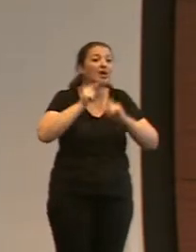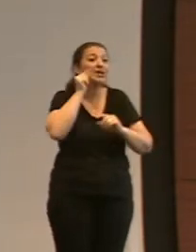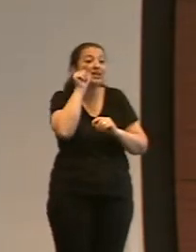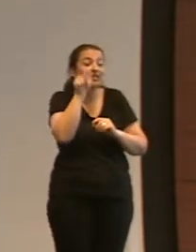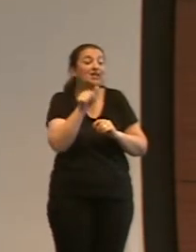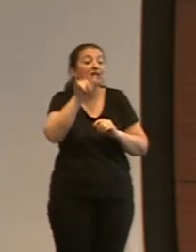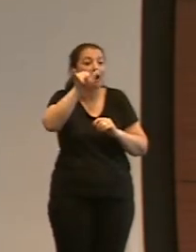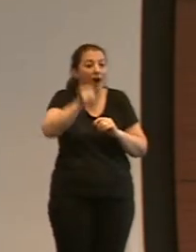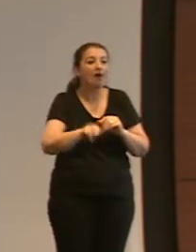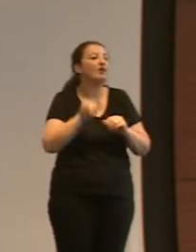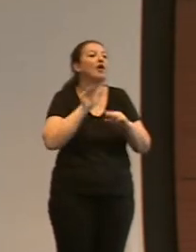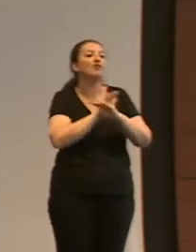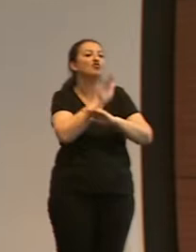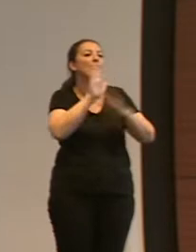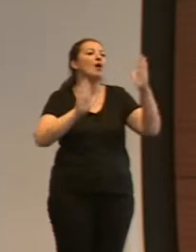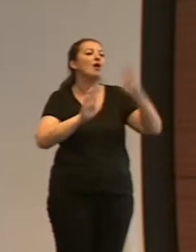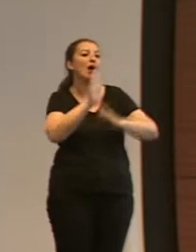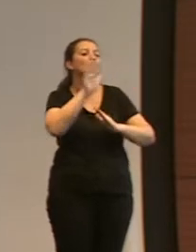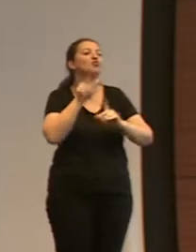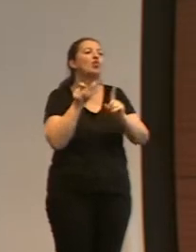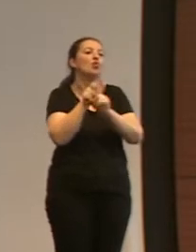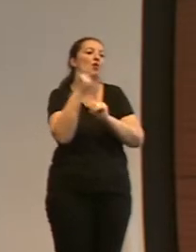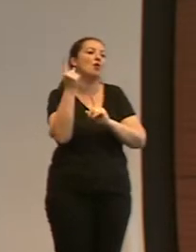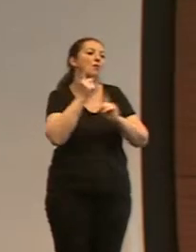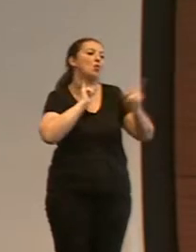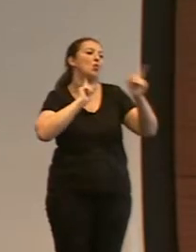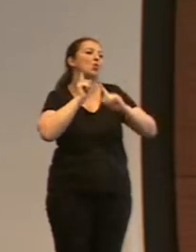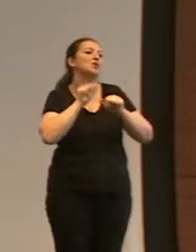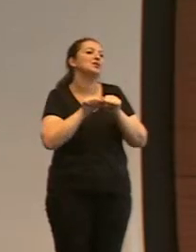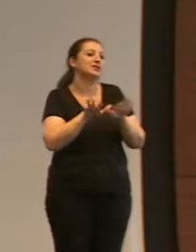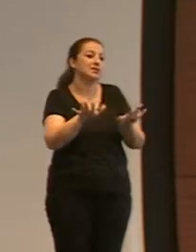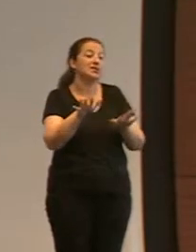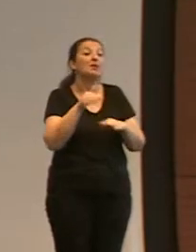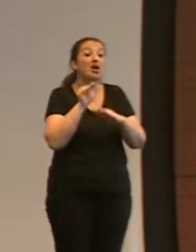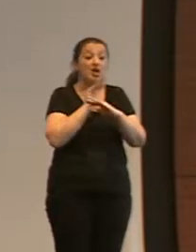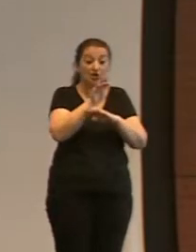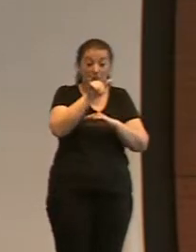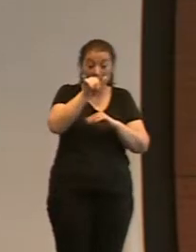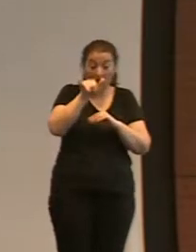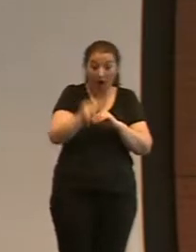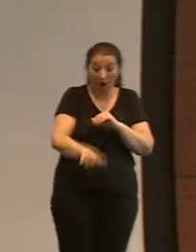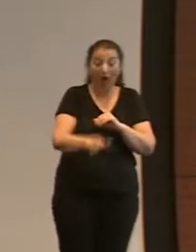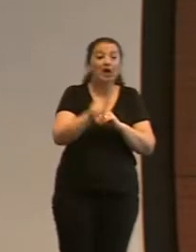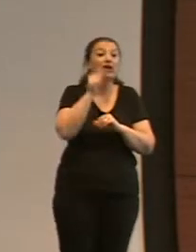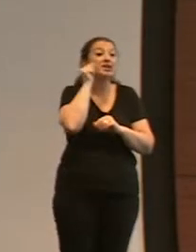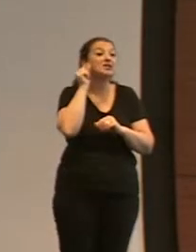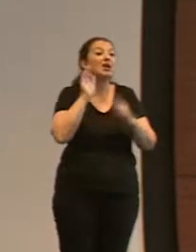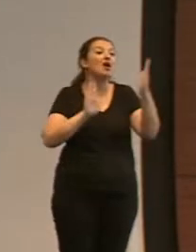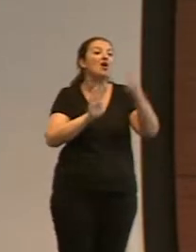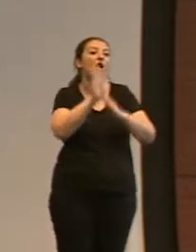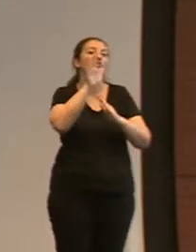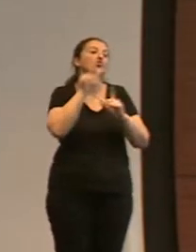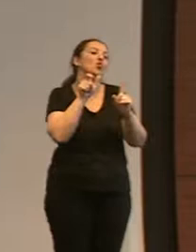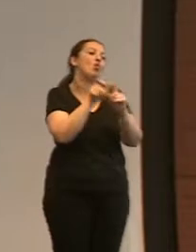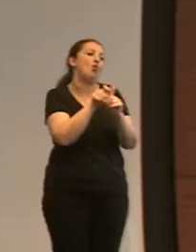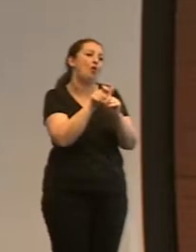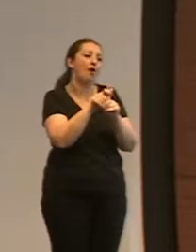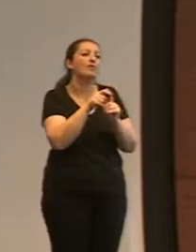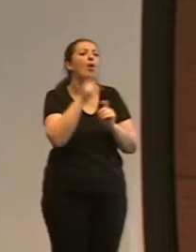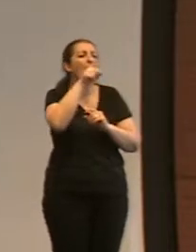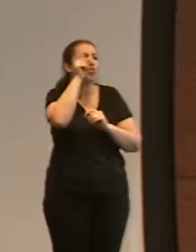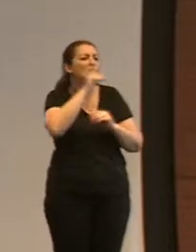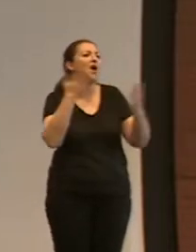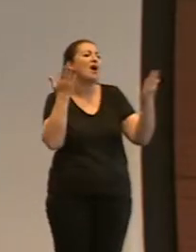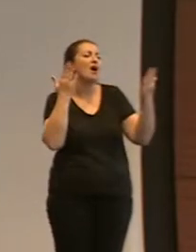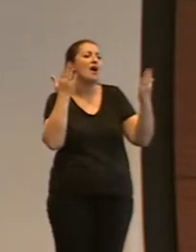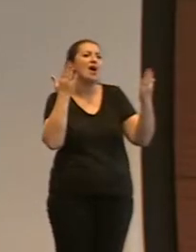to the space the same goes for a law i mean we need